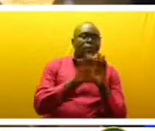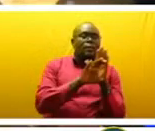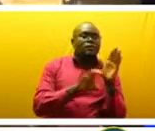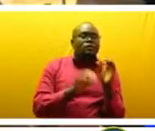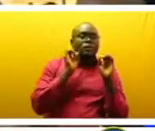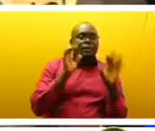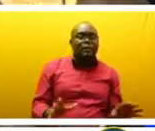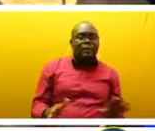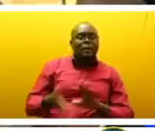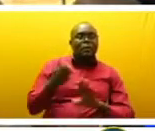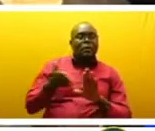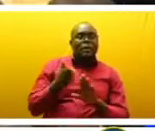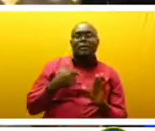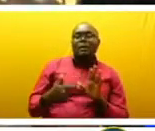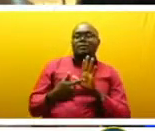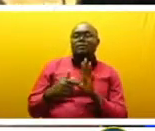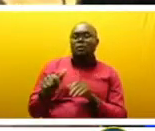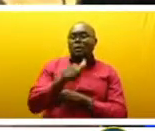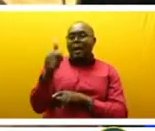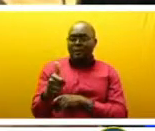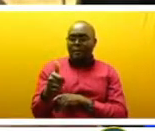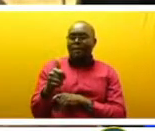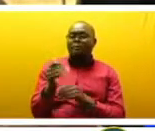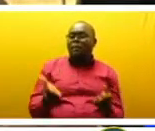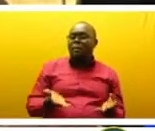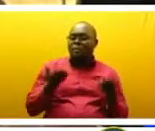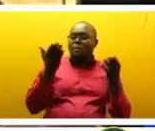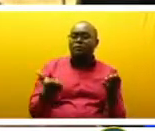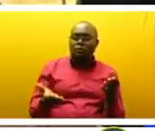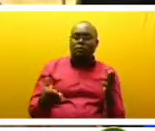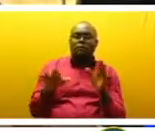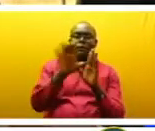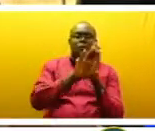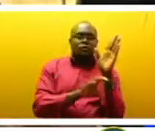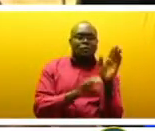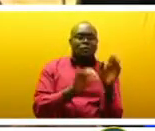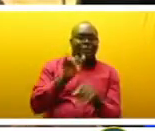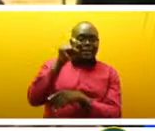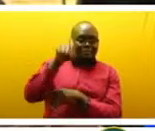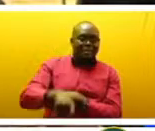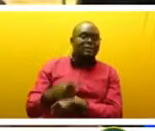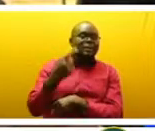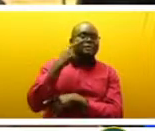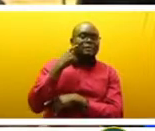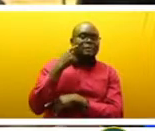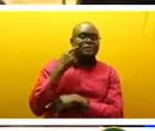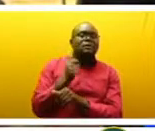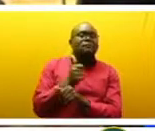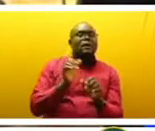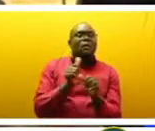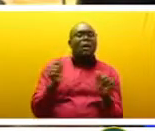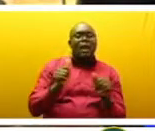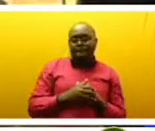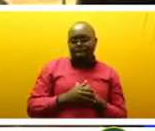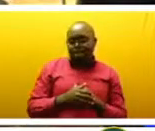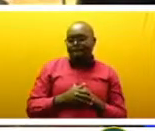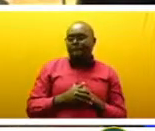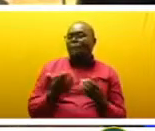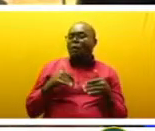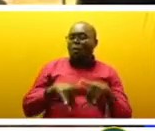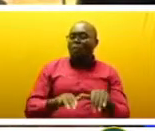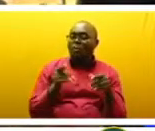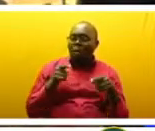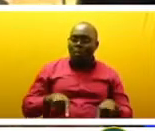Very quickly, I would like to highlight other provisions of the Constitution that I think that should be looked at very keenly, and there was no compliance with